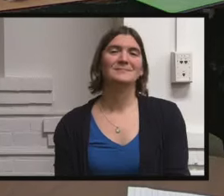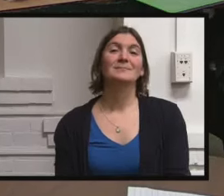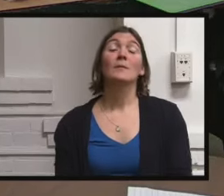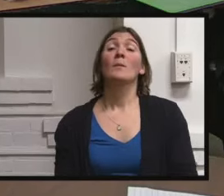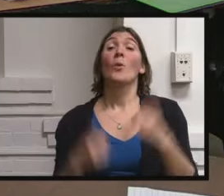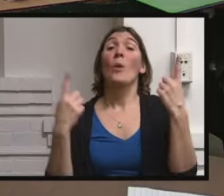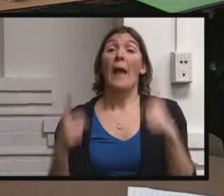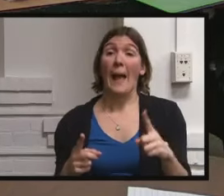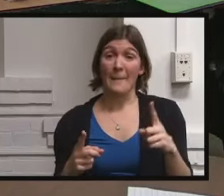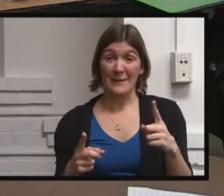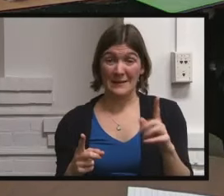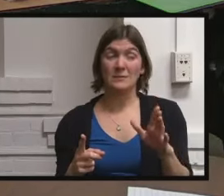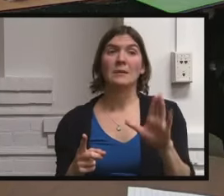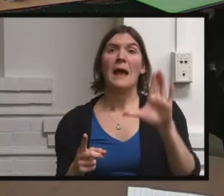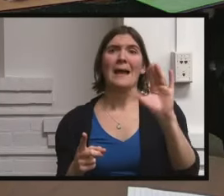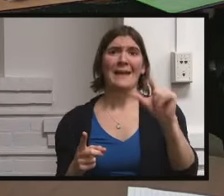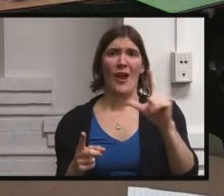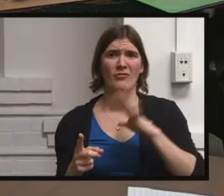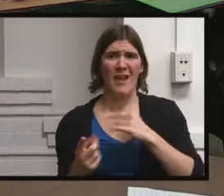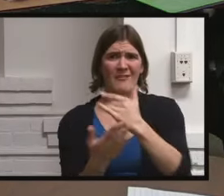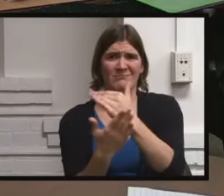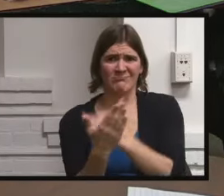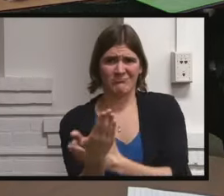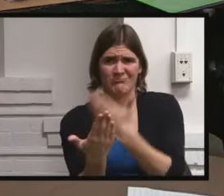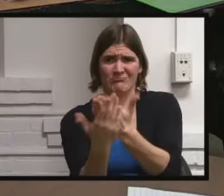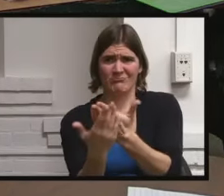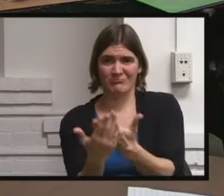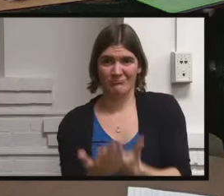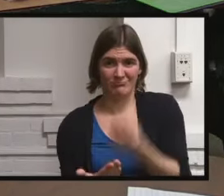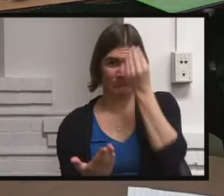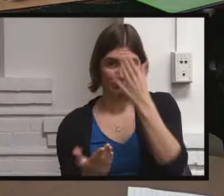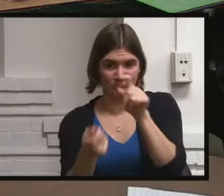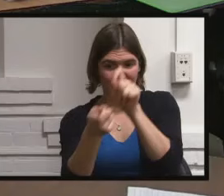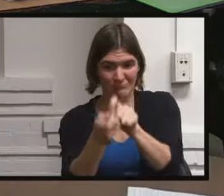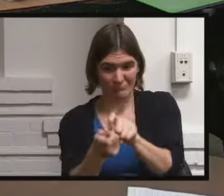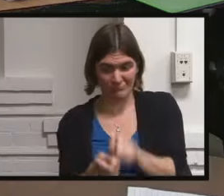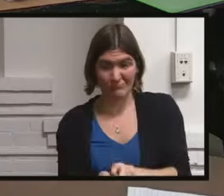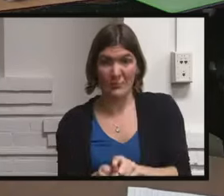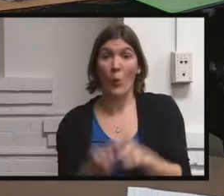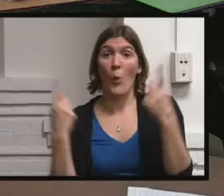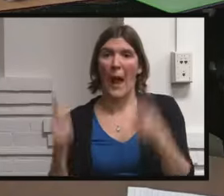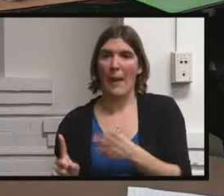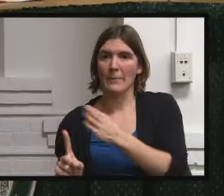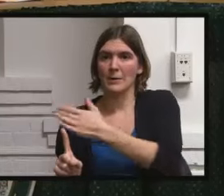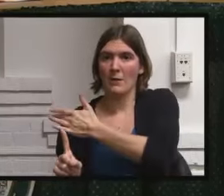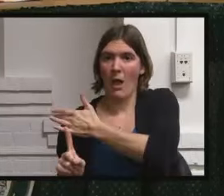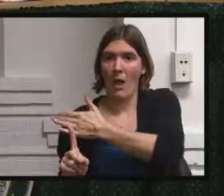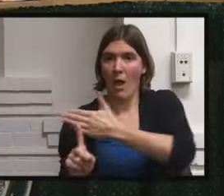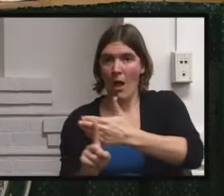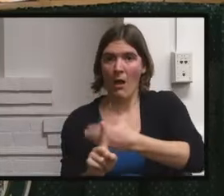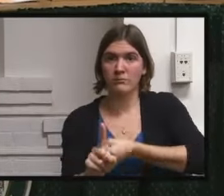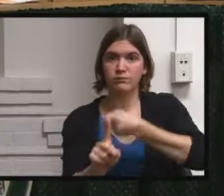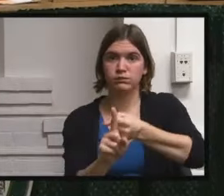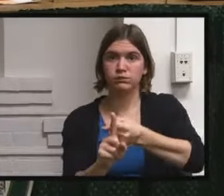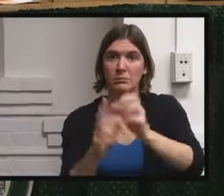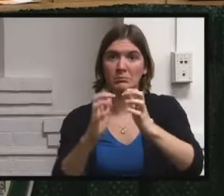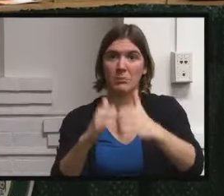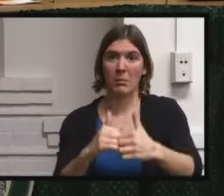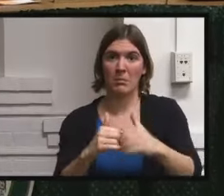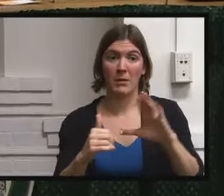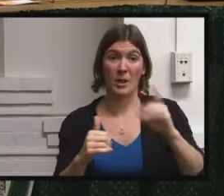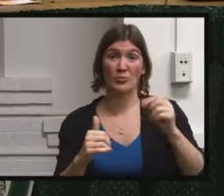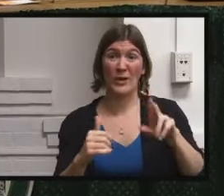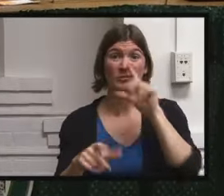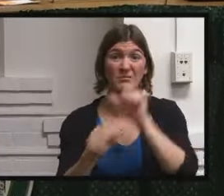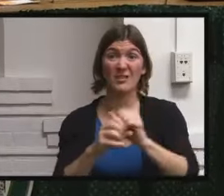The backup material that Carol prepared identifies in detail a sequence of events that led to the